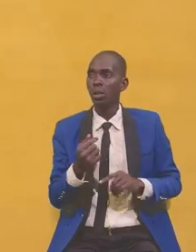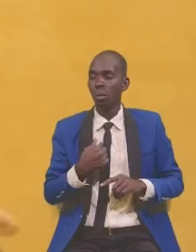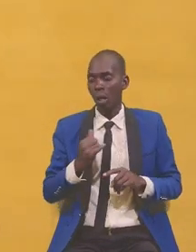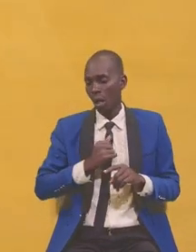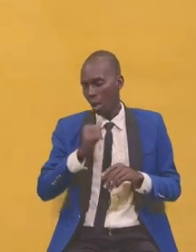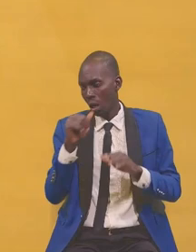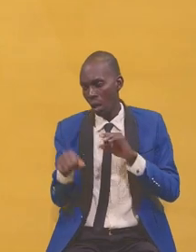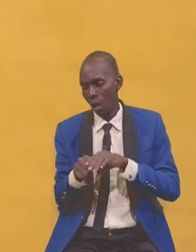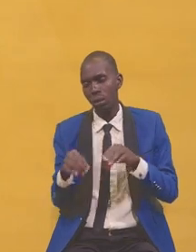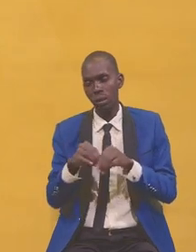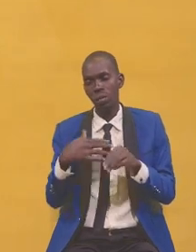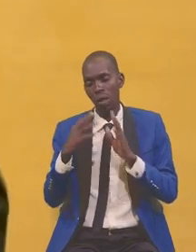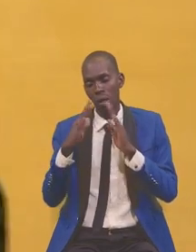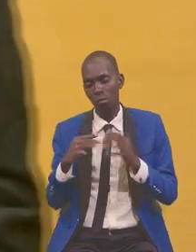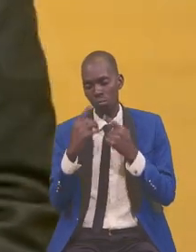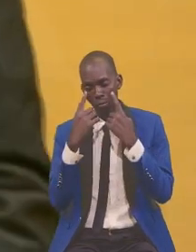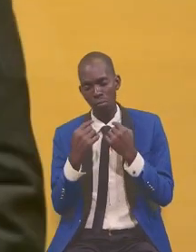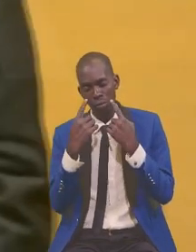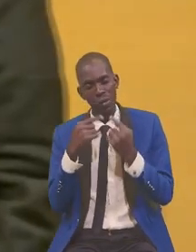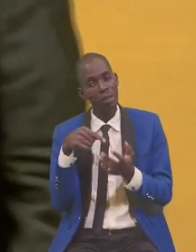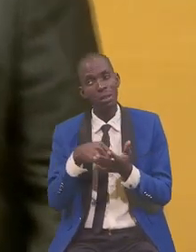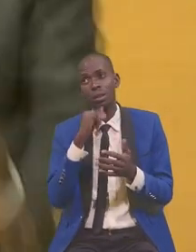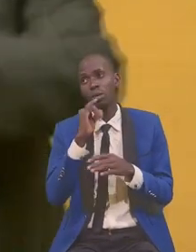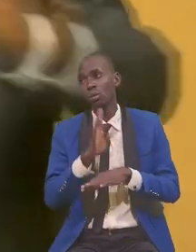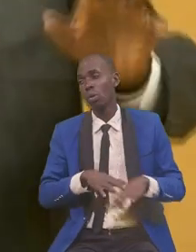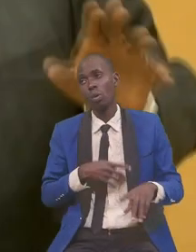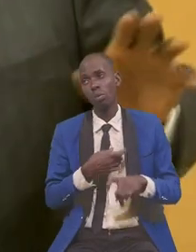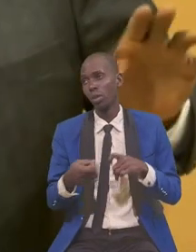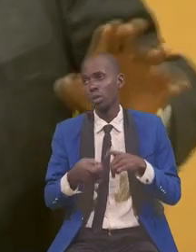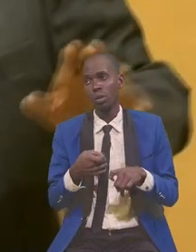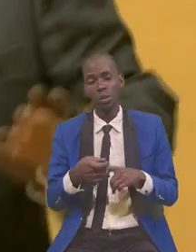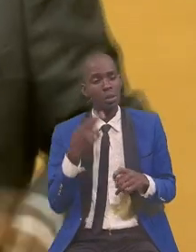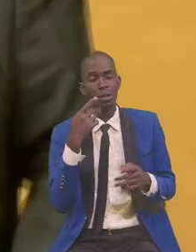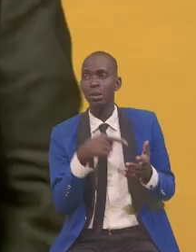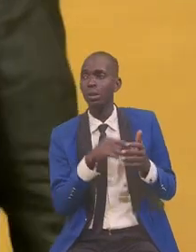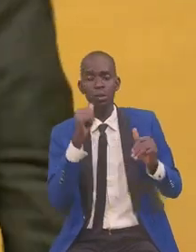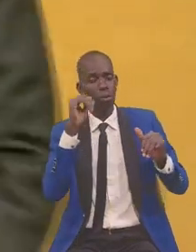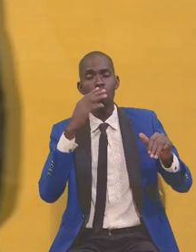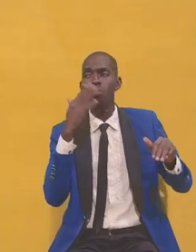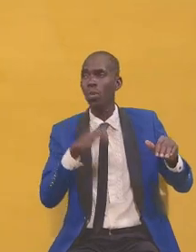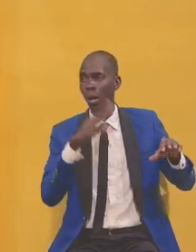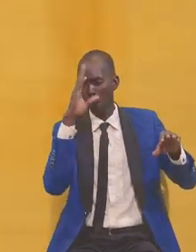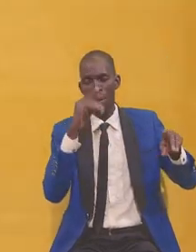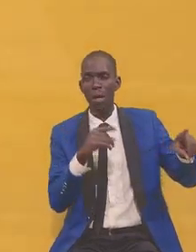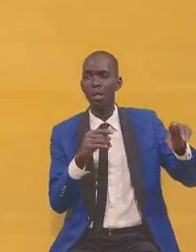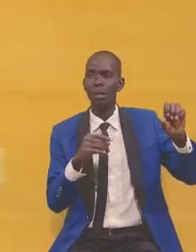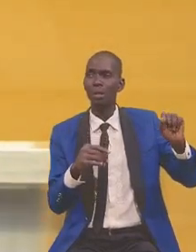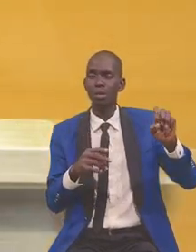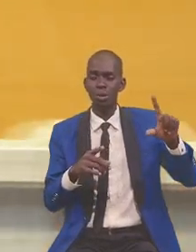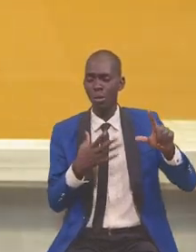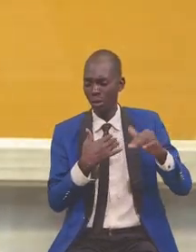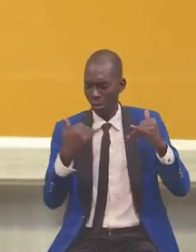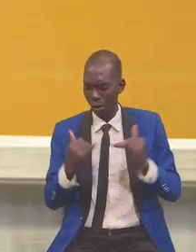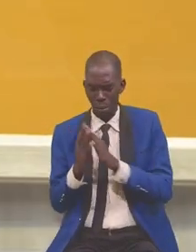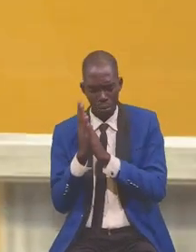Crying, persecution. Look at this wicked man. And then they start praying. You know, some people, they say, Lord,